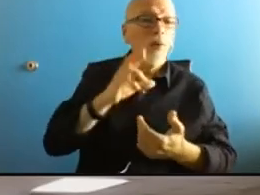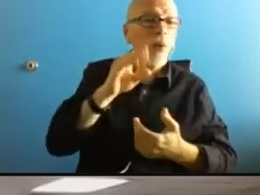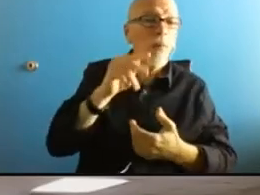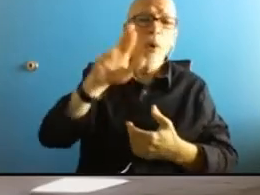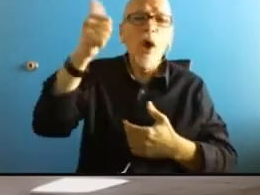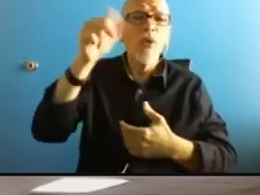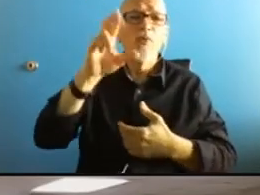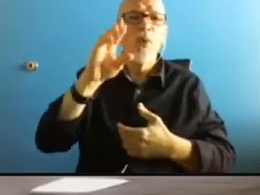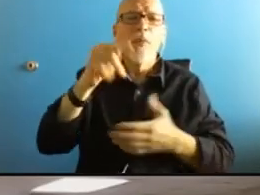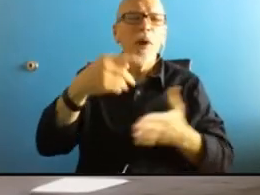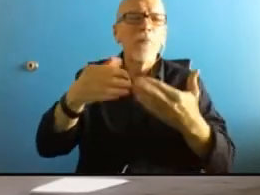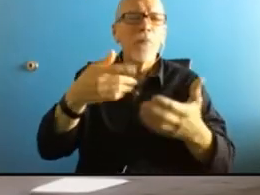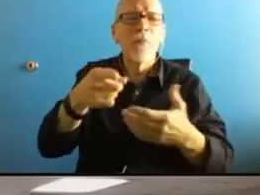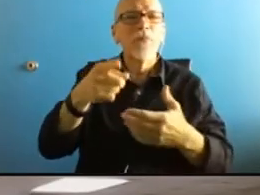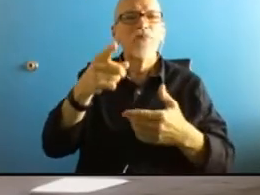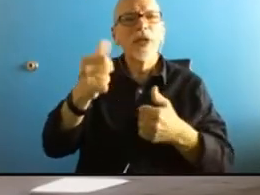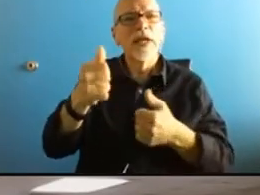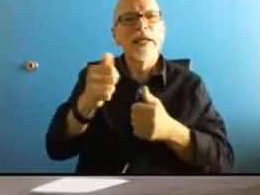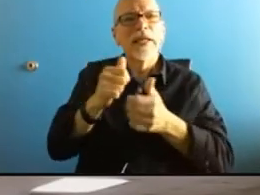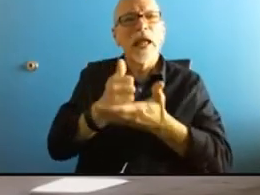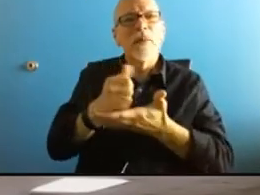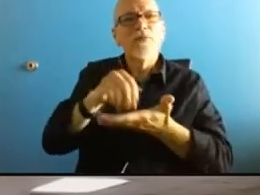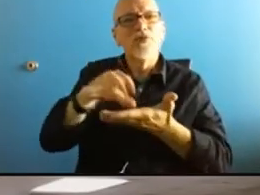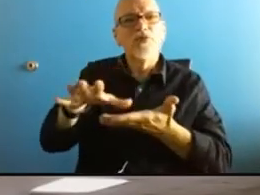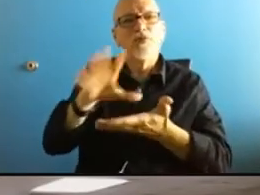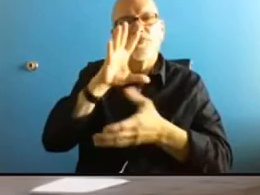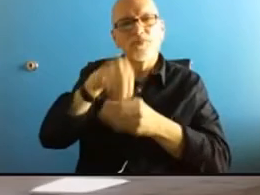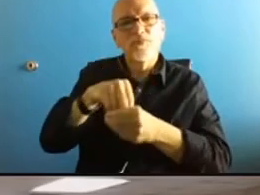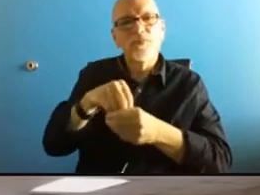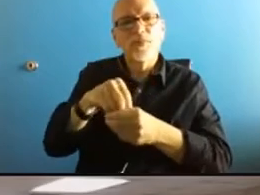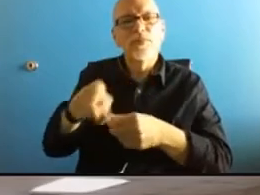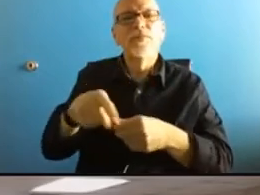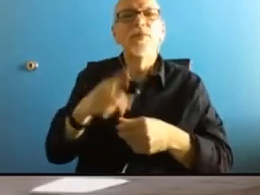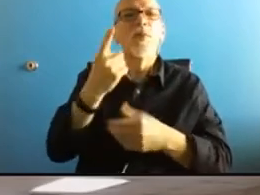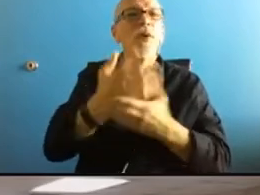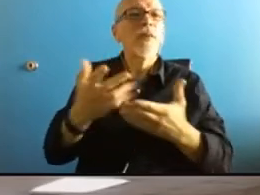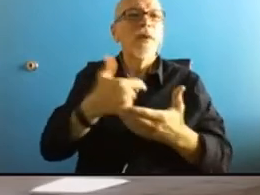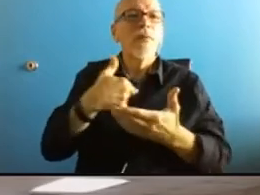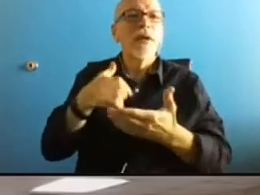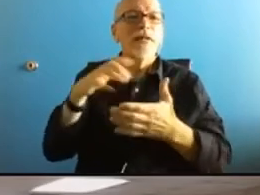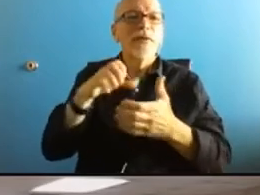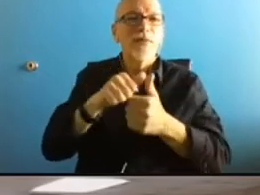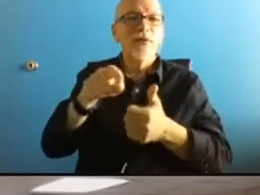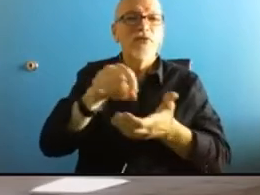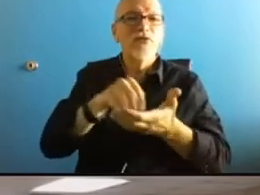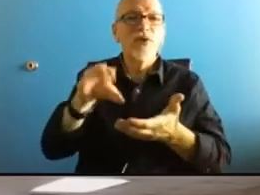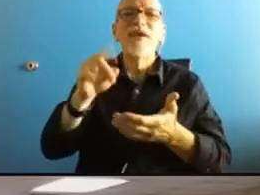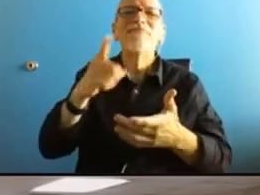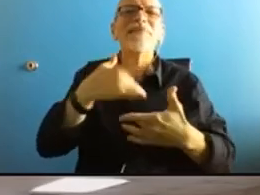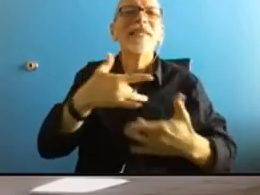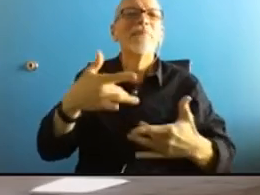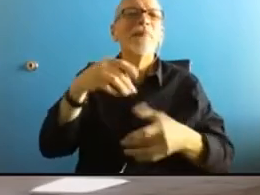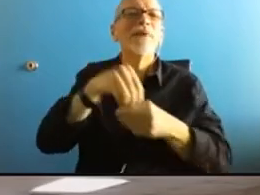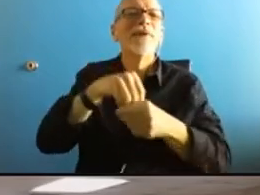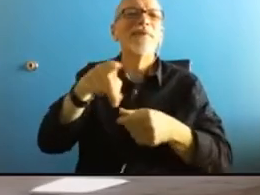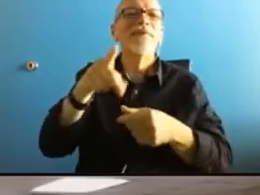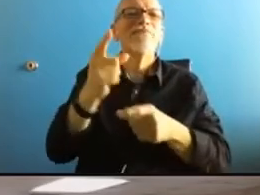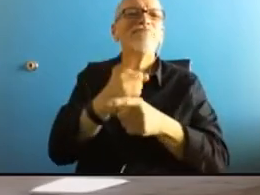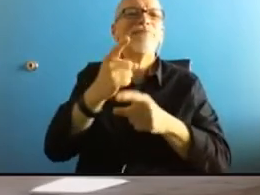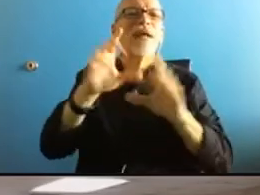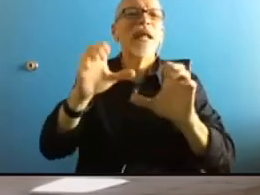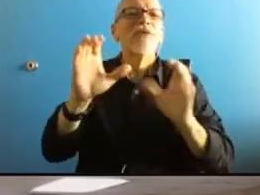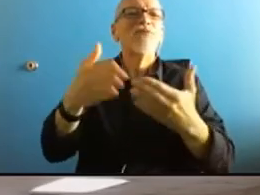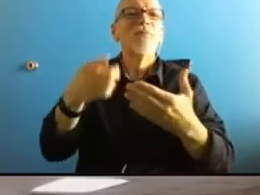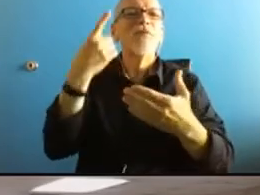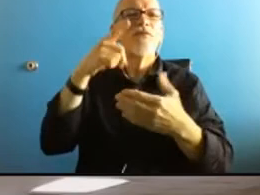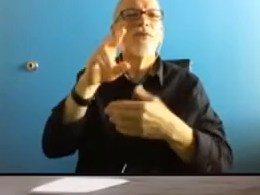students engaged. So one of the engagement activities that we decided to do with the students, and is very typical inside of a classroom that's using robots for